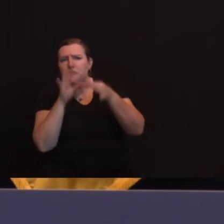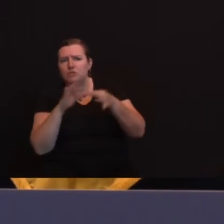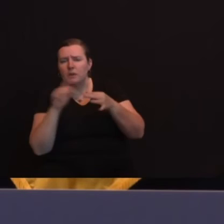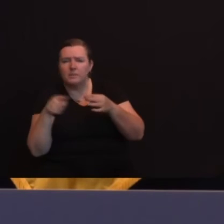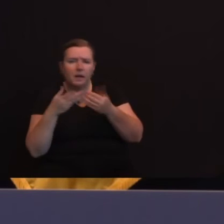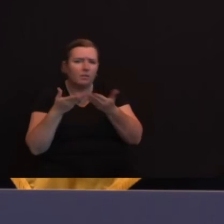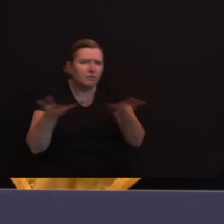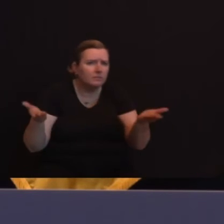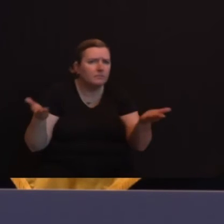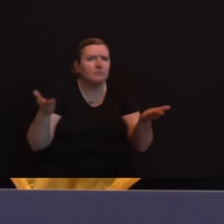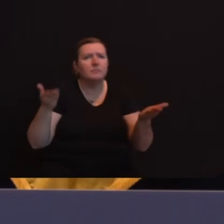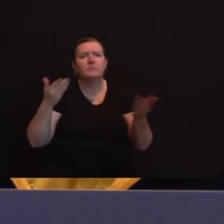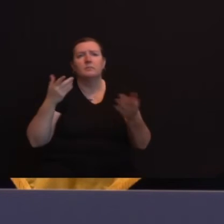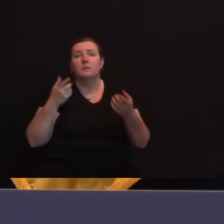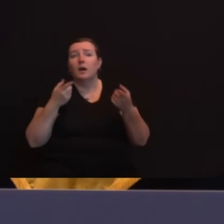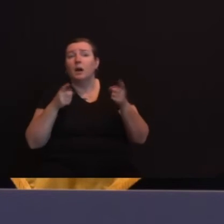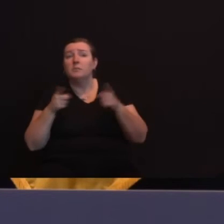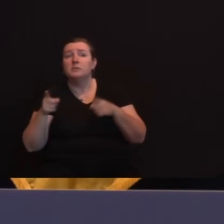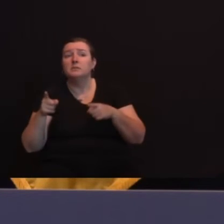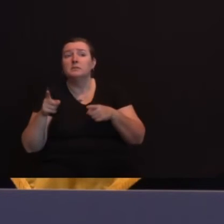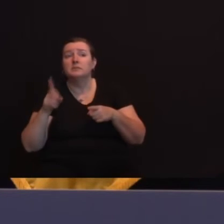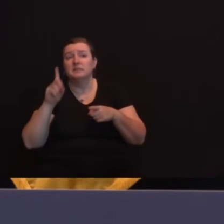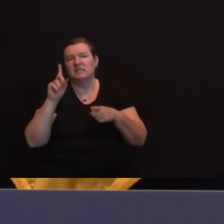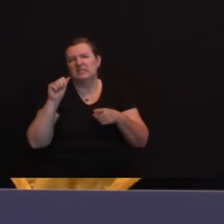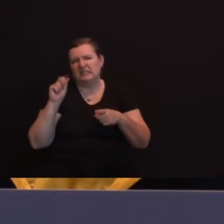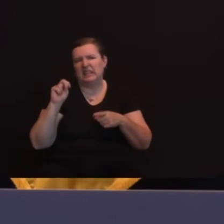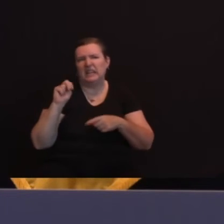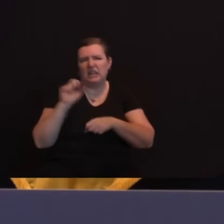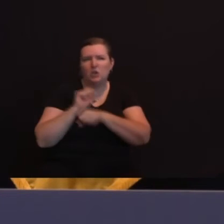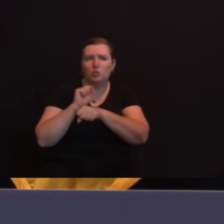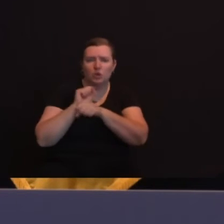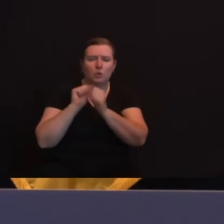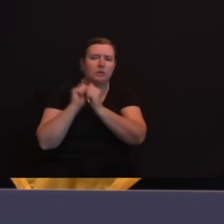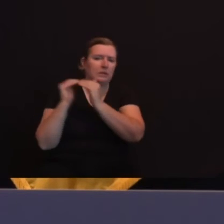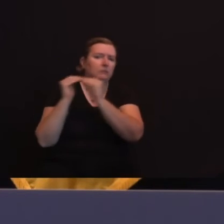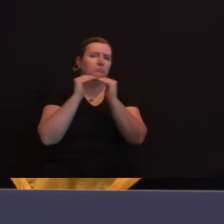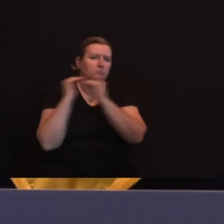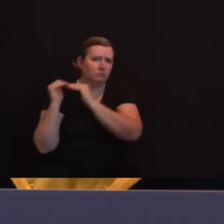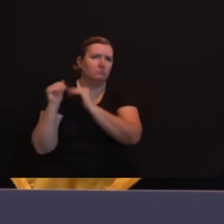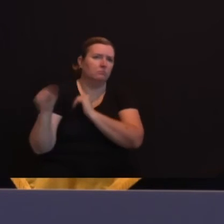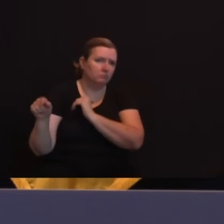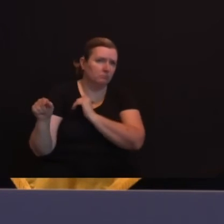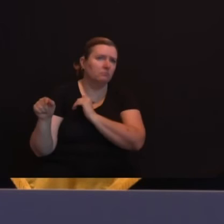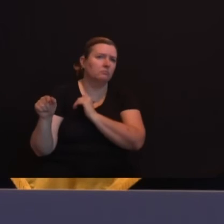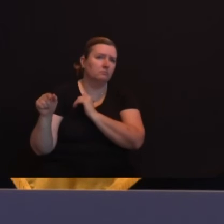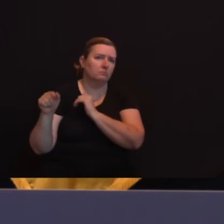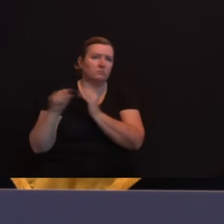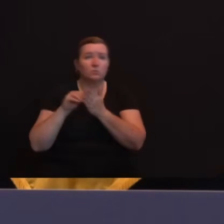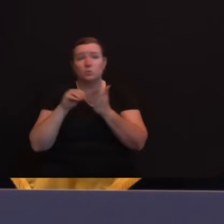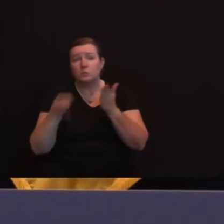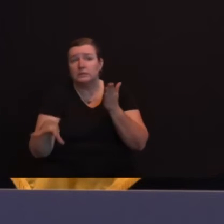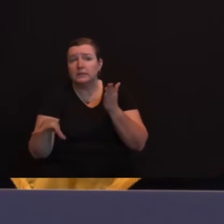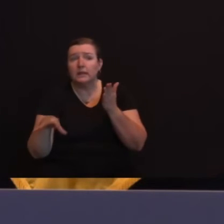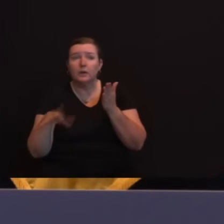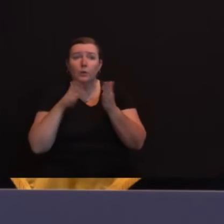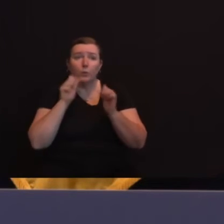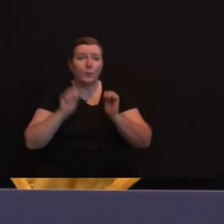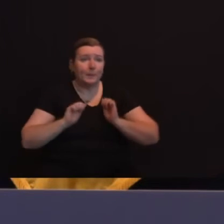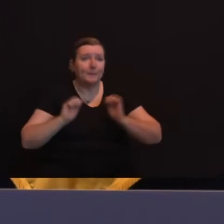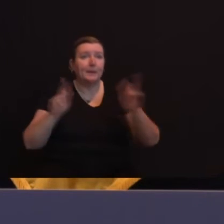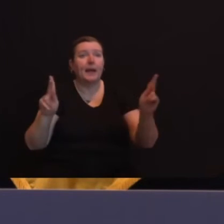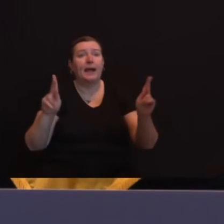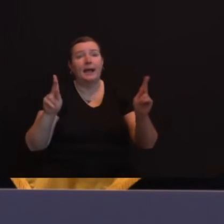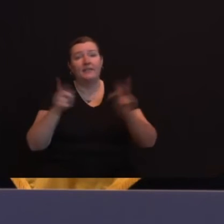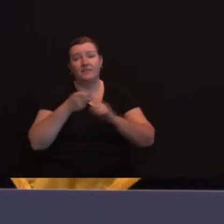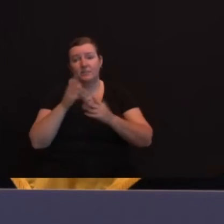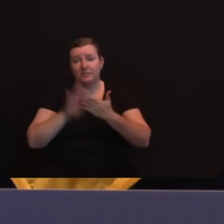and Dan I think is working on this with his counterparts on returning college and university kids back into our region,